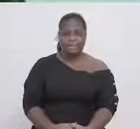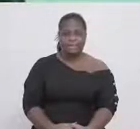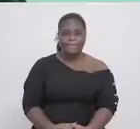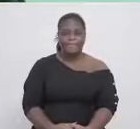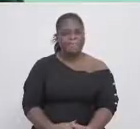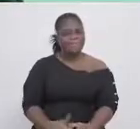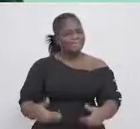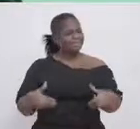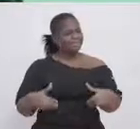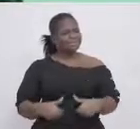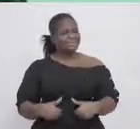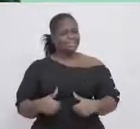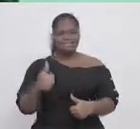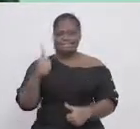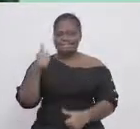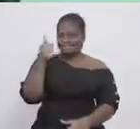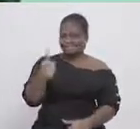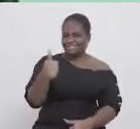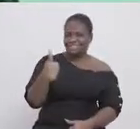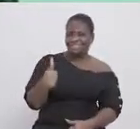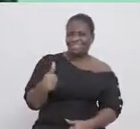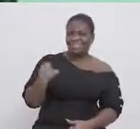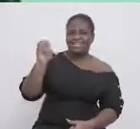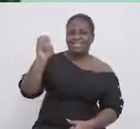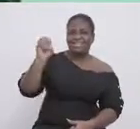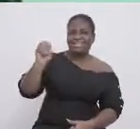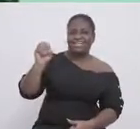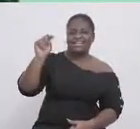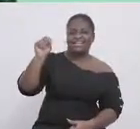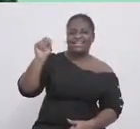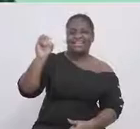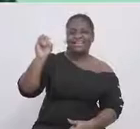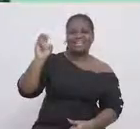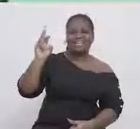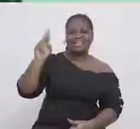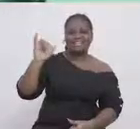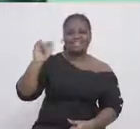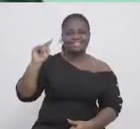That was a young code. Ernestina, I'm sure I could see you smiling.